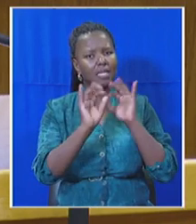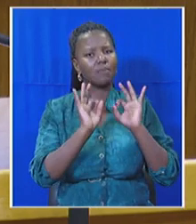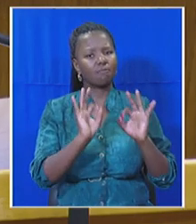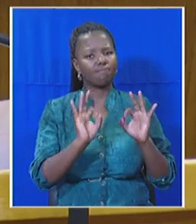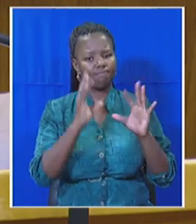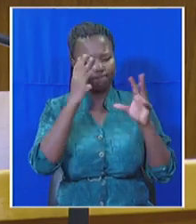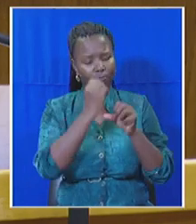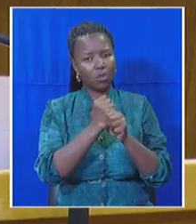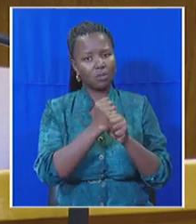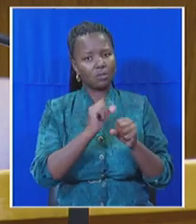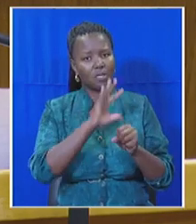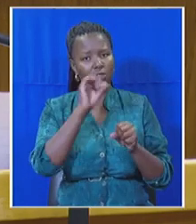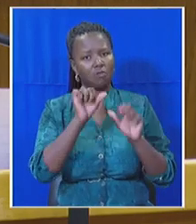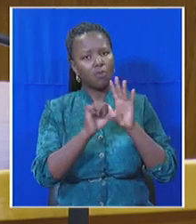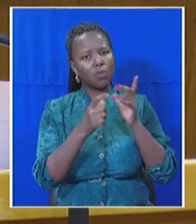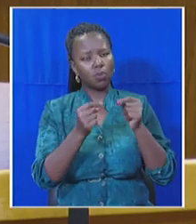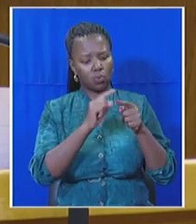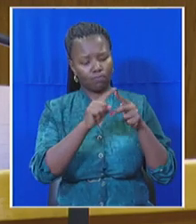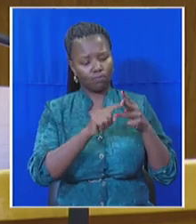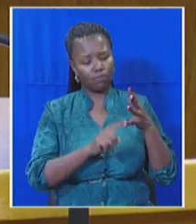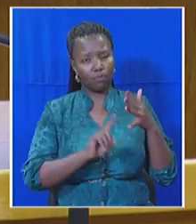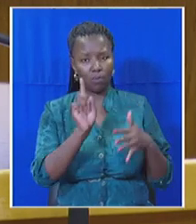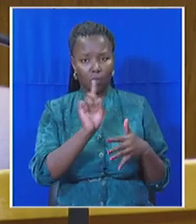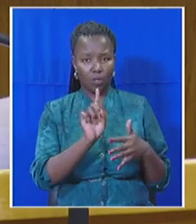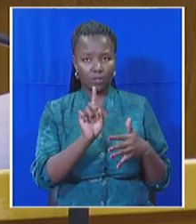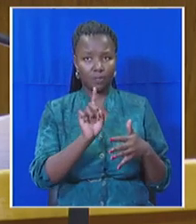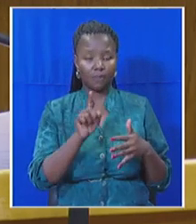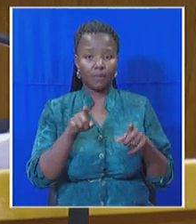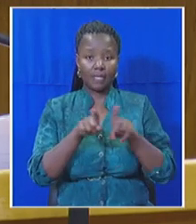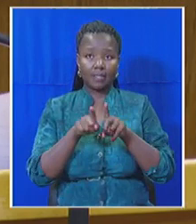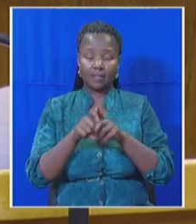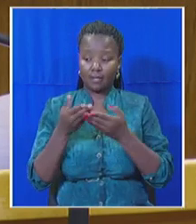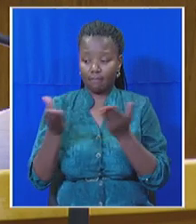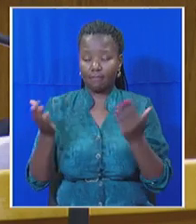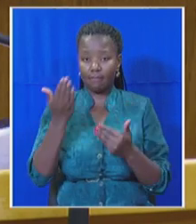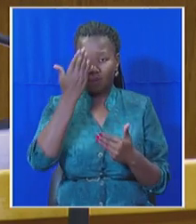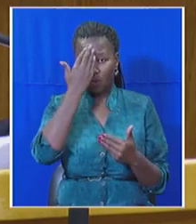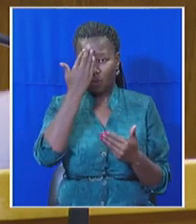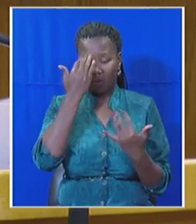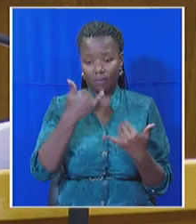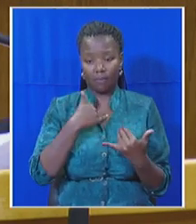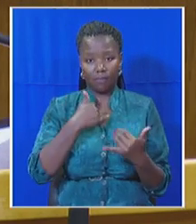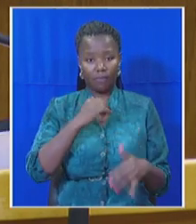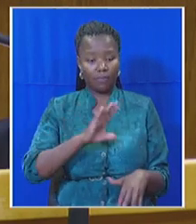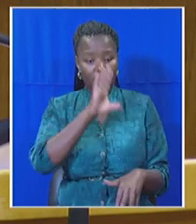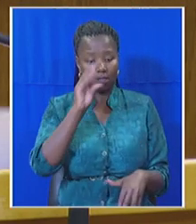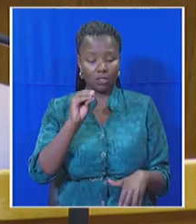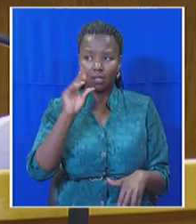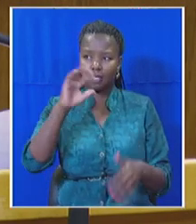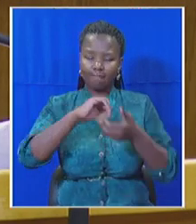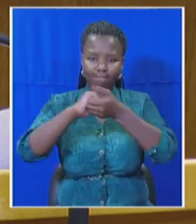domestic priorities. At the time of reporting, as members are aware, South Africa's diplomatic footprint has grown